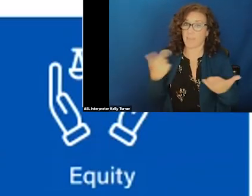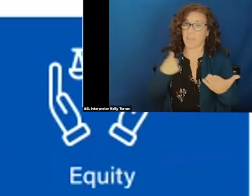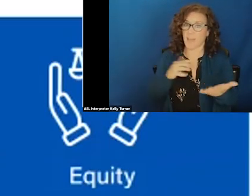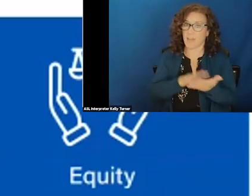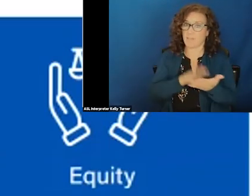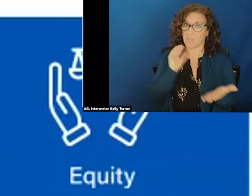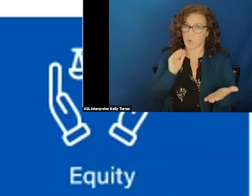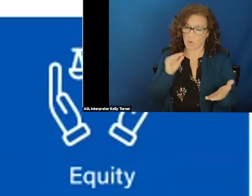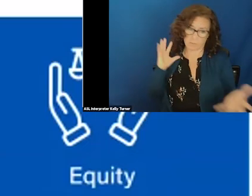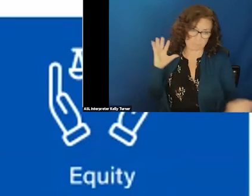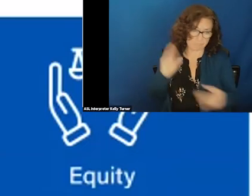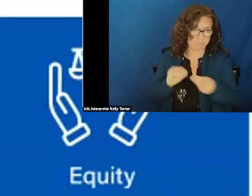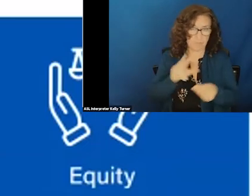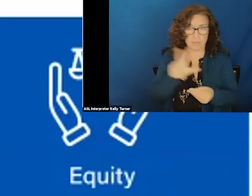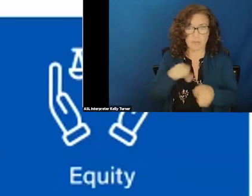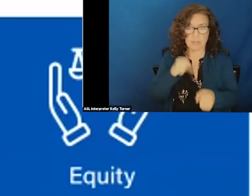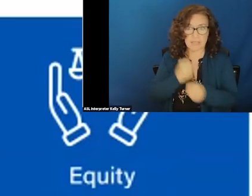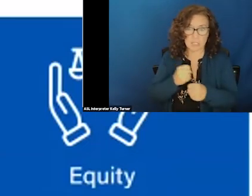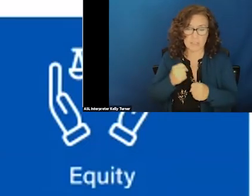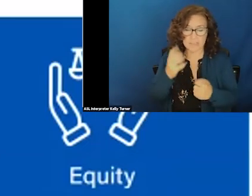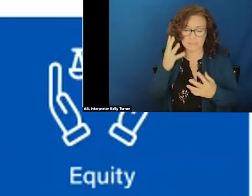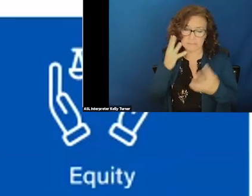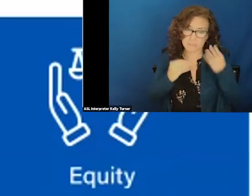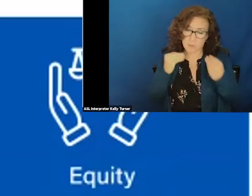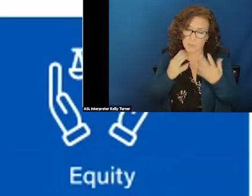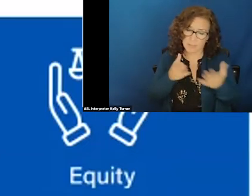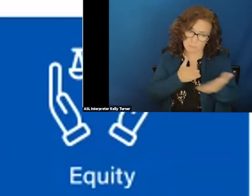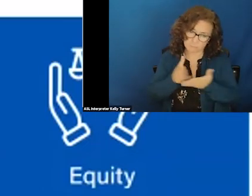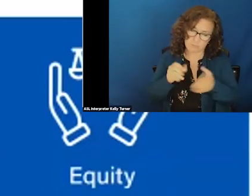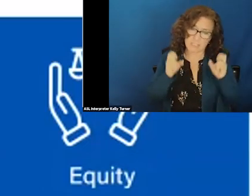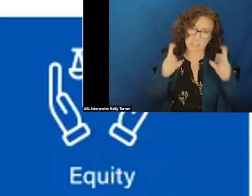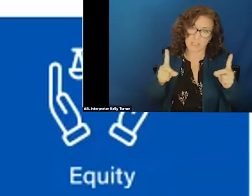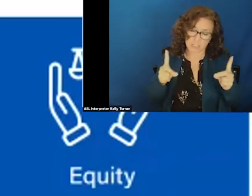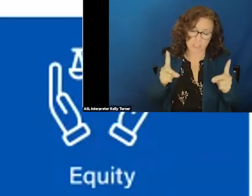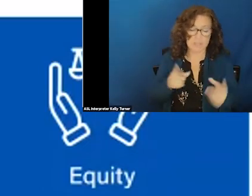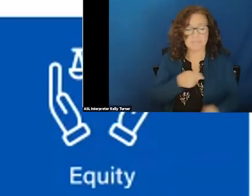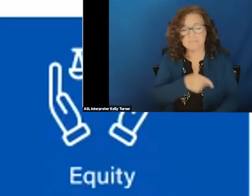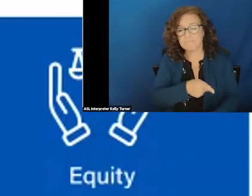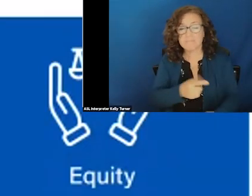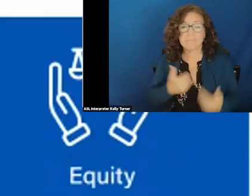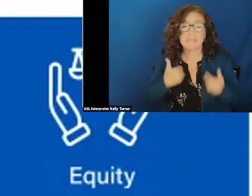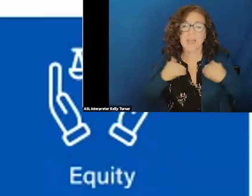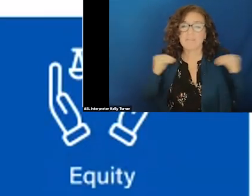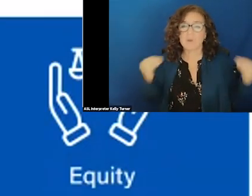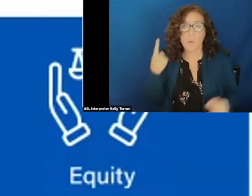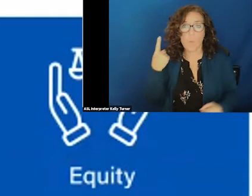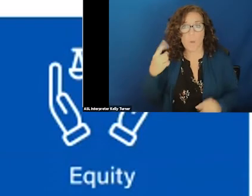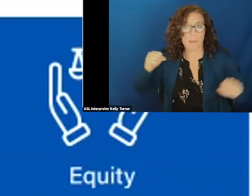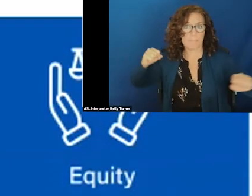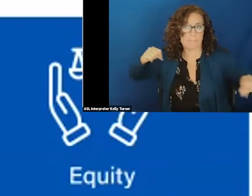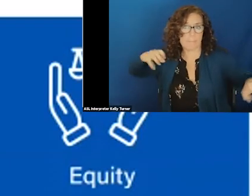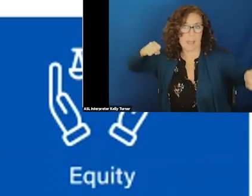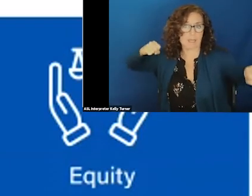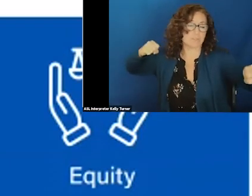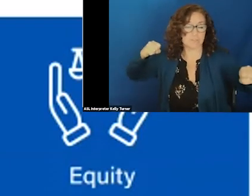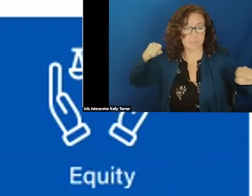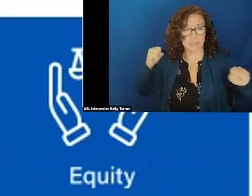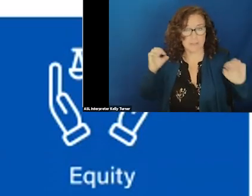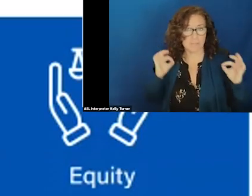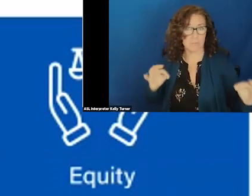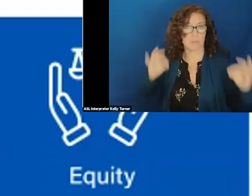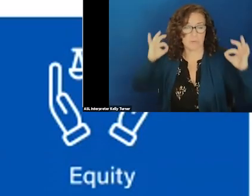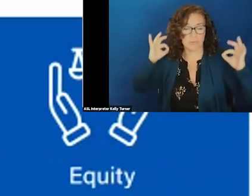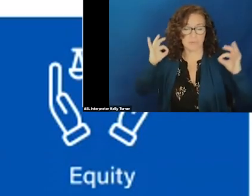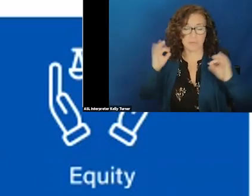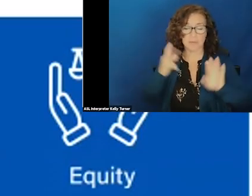a magic program. There isn't a one-size-fits-all when it comes to investing in a program for students. Students